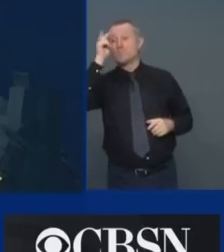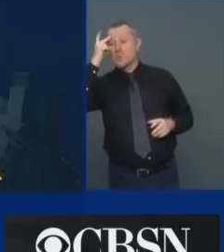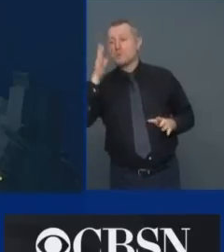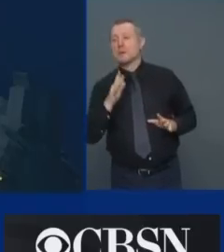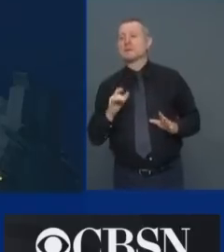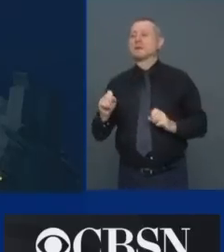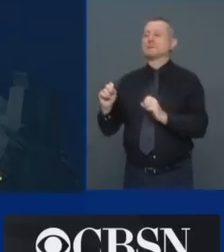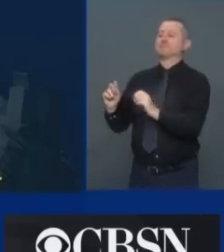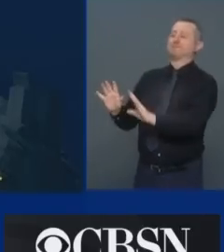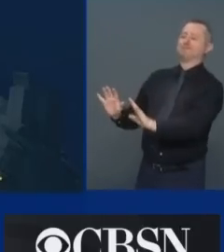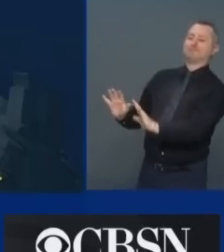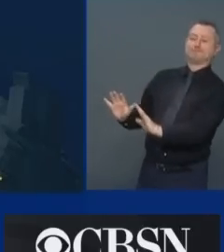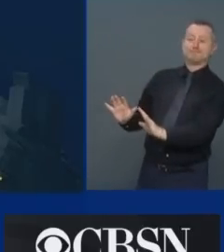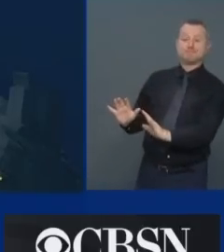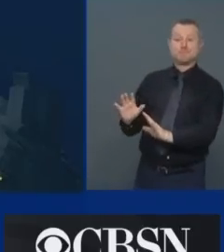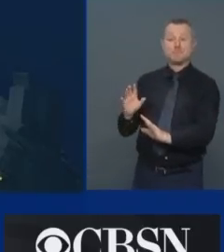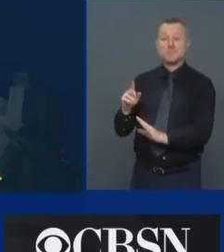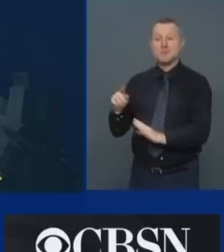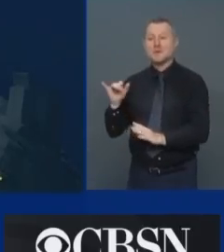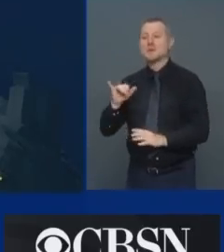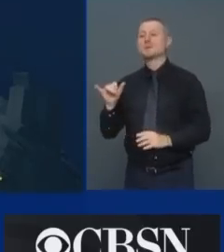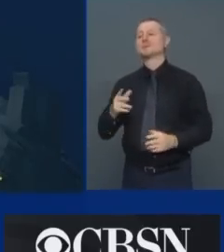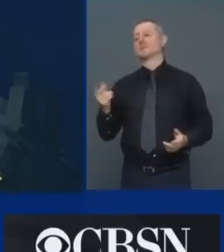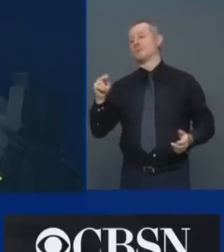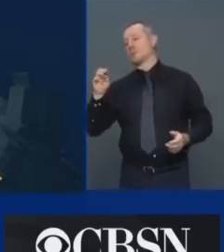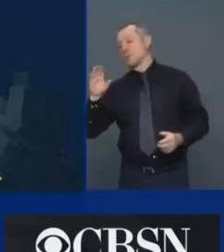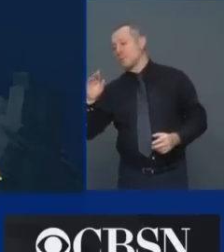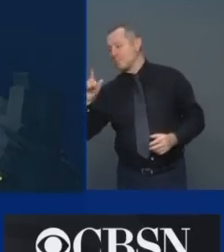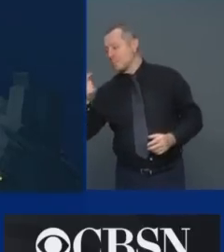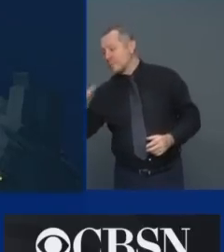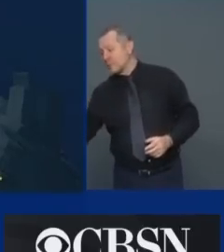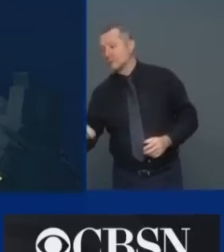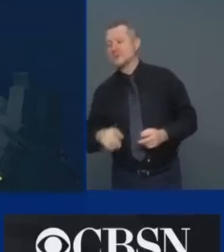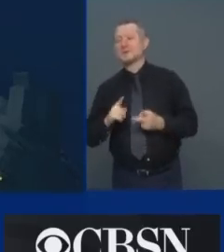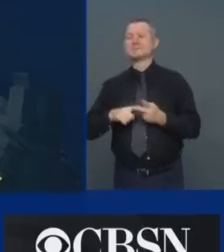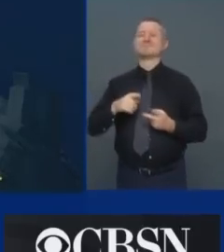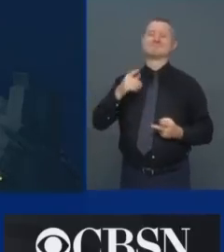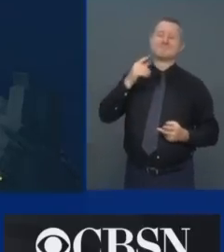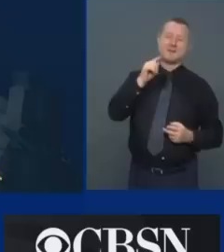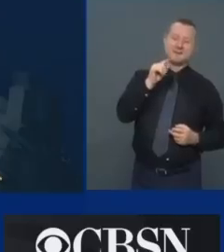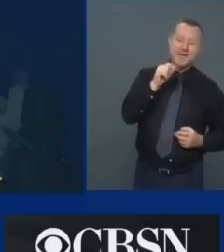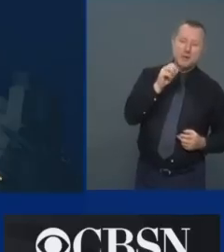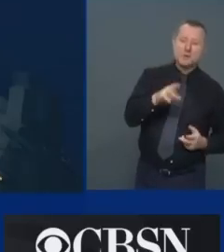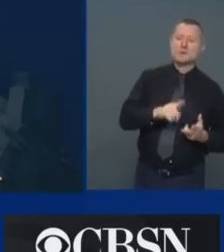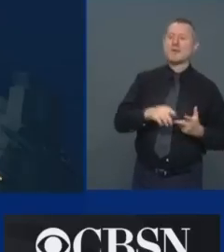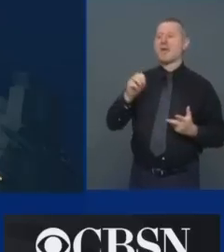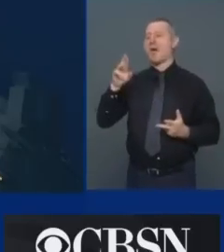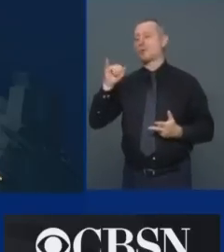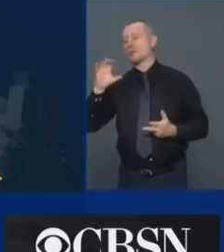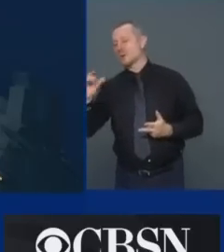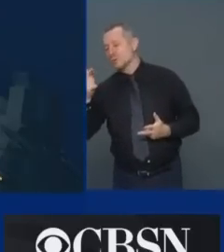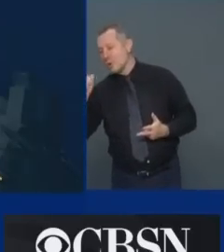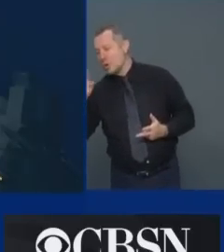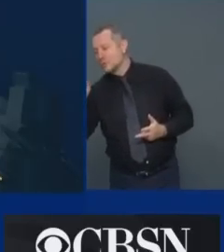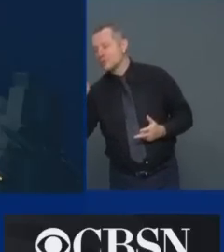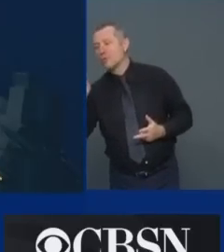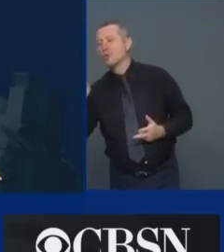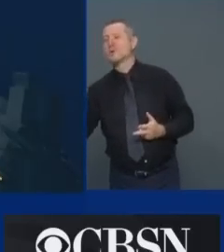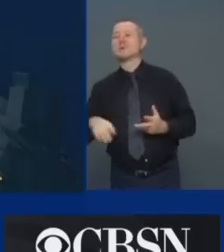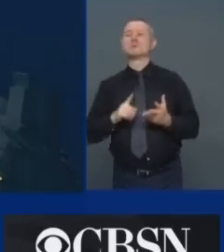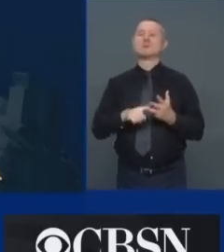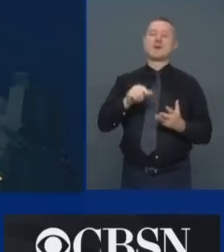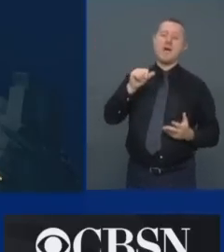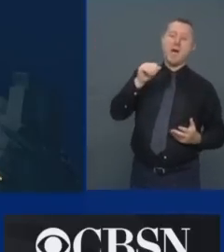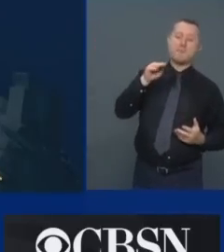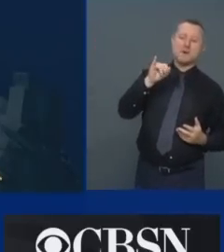Taylor, George Floyd, Eric Garner, Amadou Diallo, we got the message. All right, now